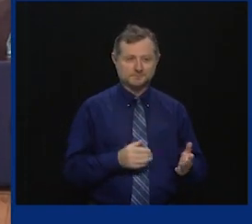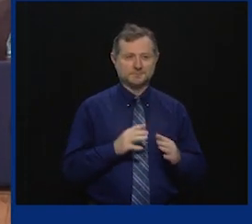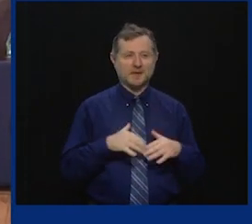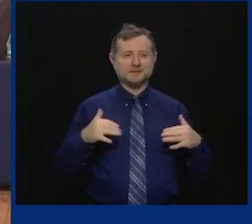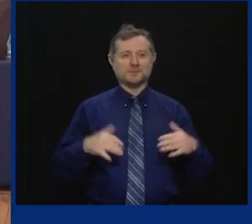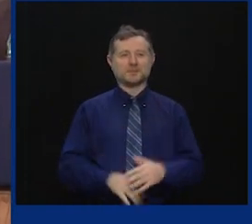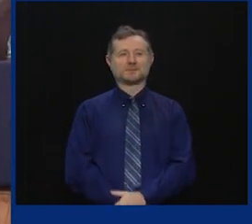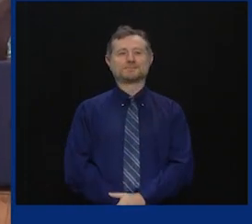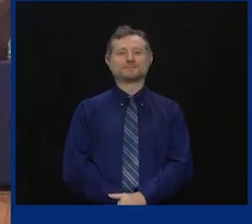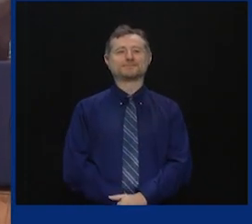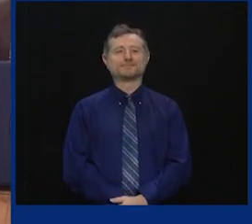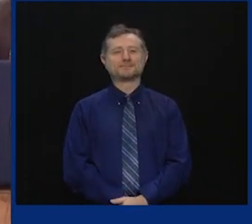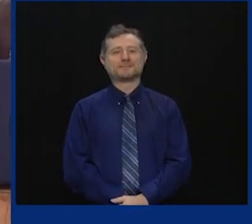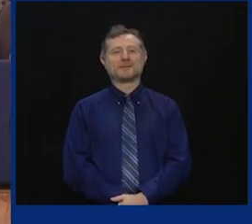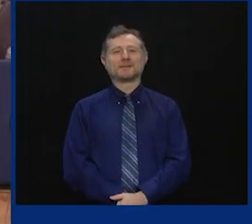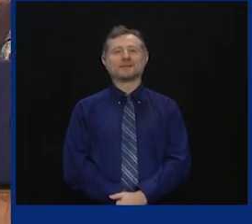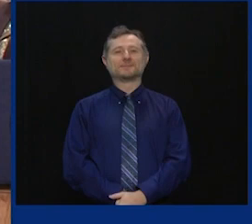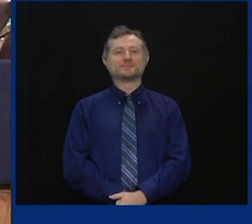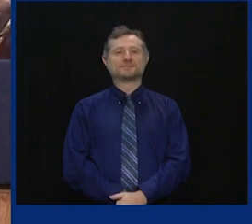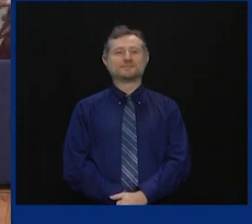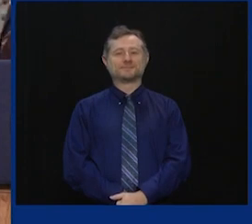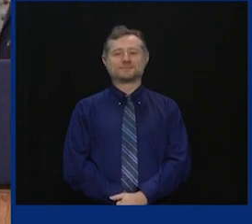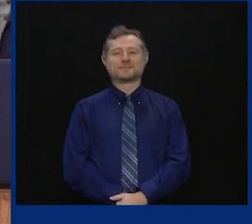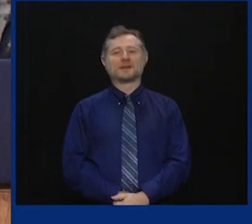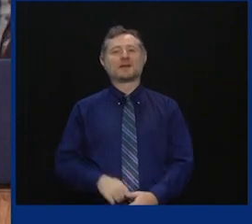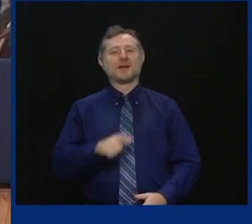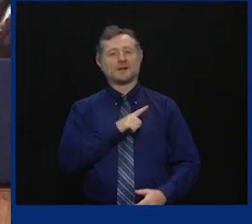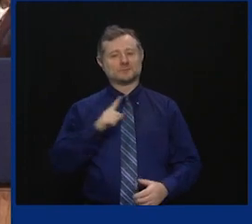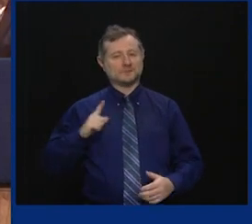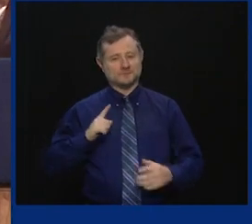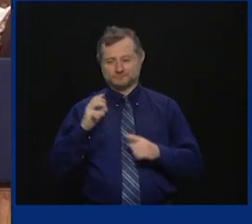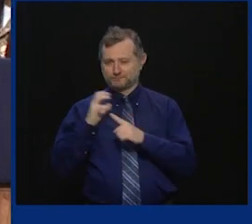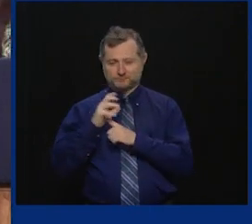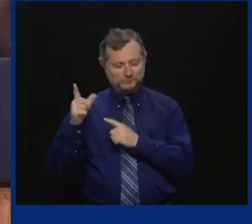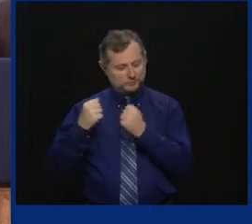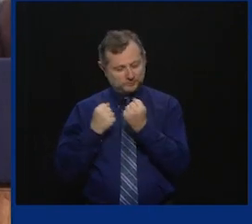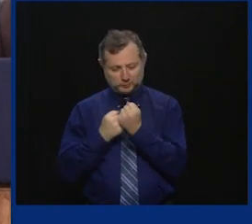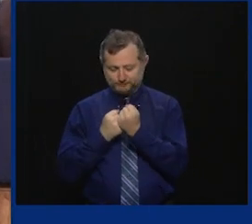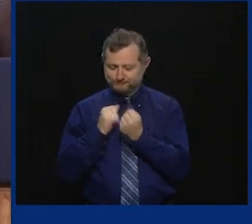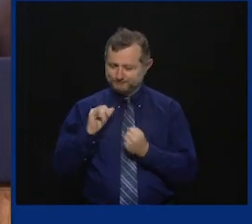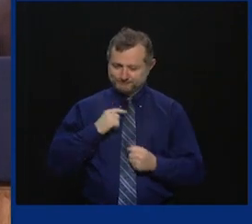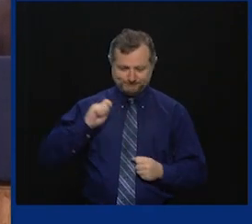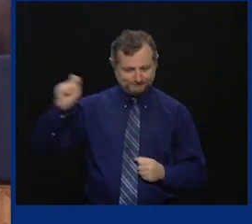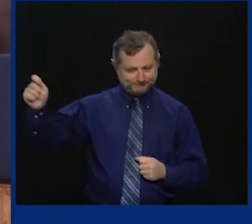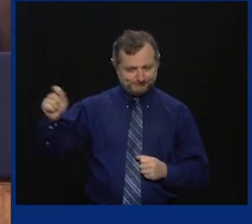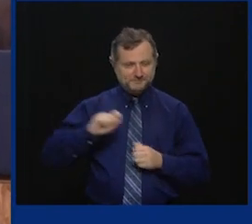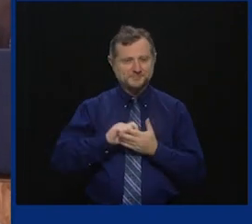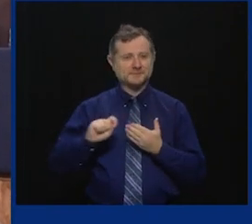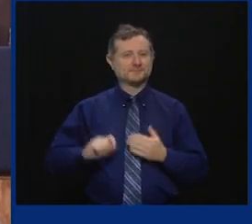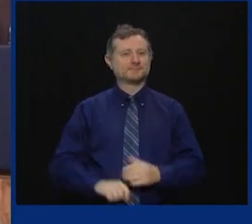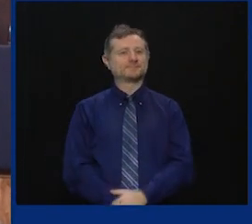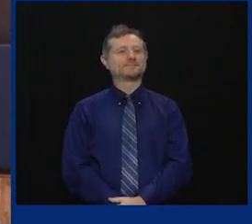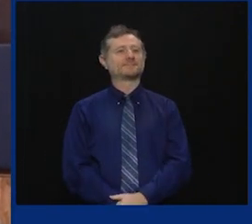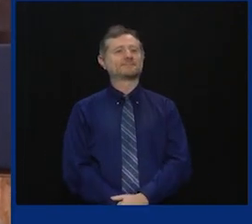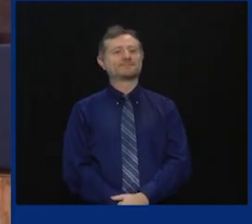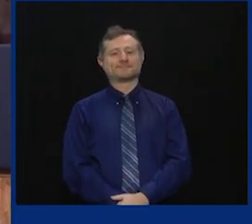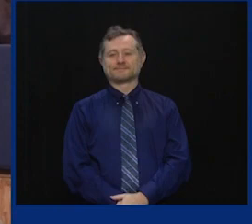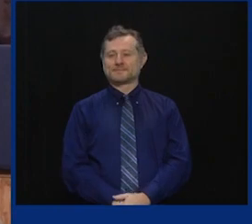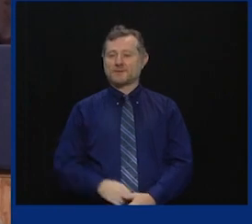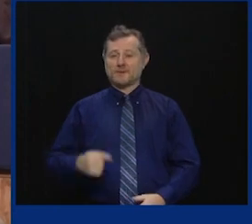to my legislative champions as well. That's right, Pat. So do I get 2 first?